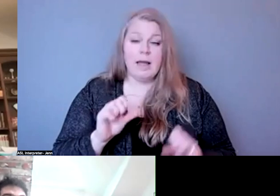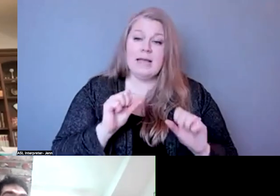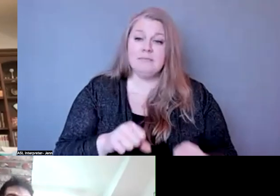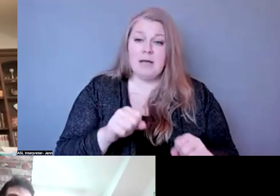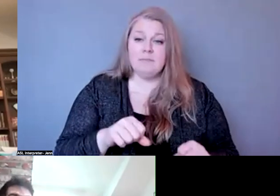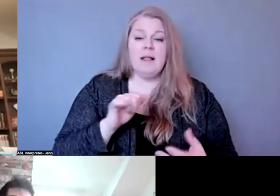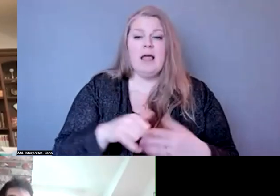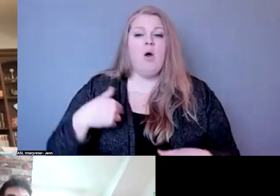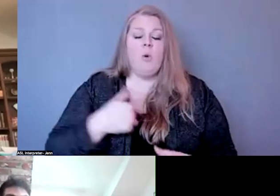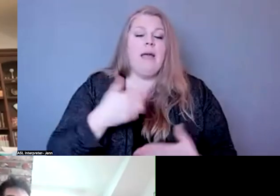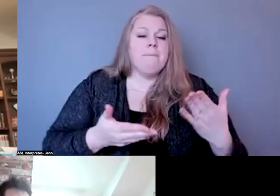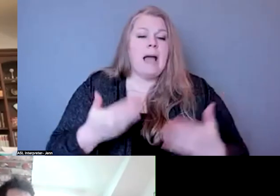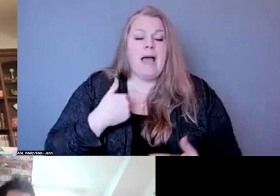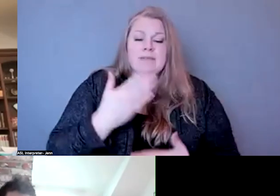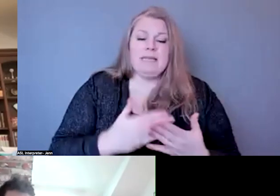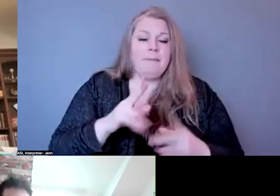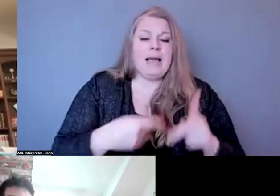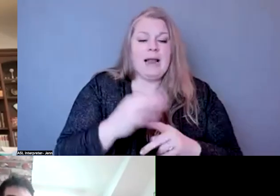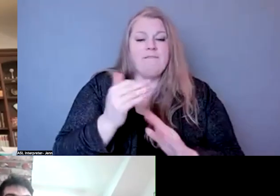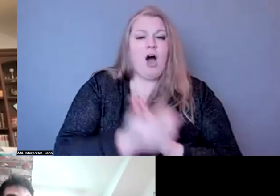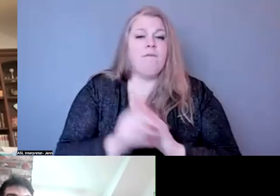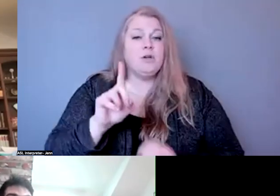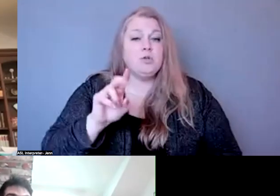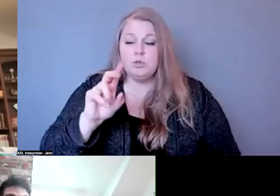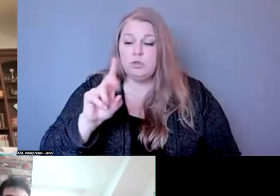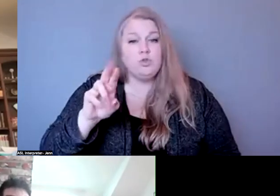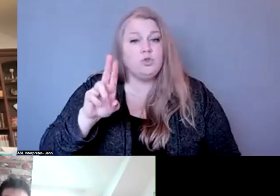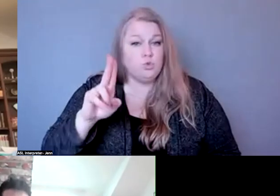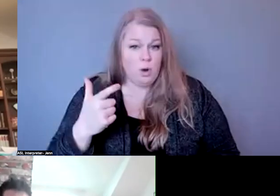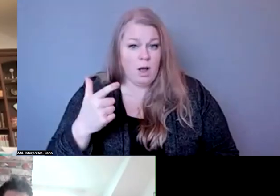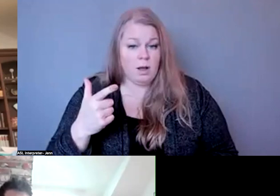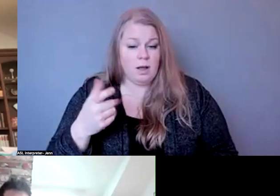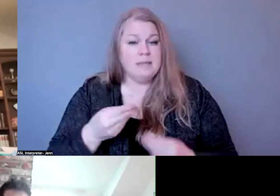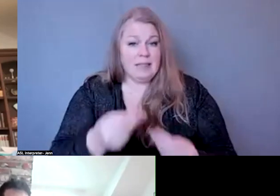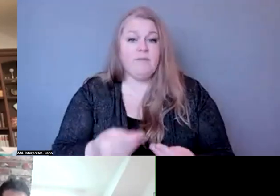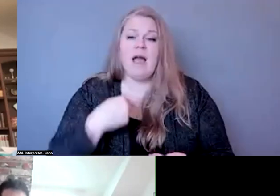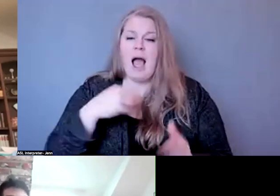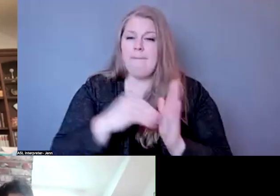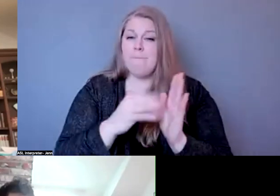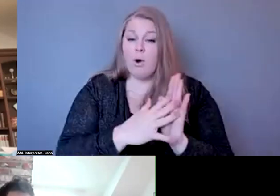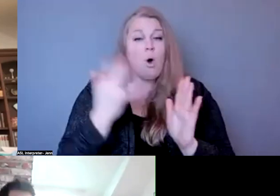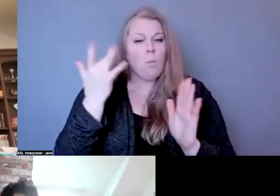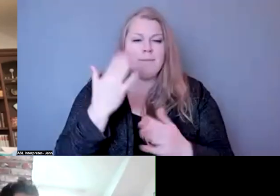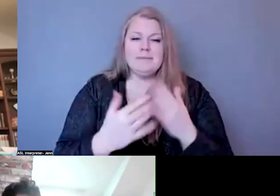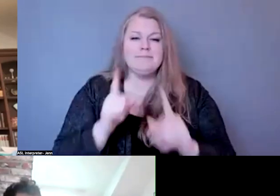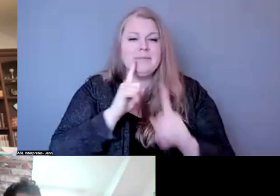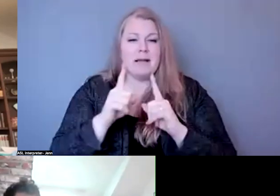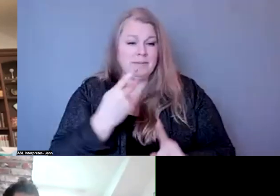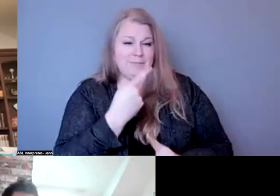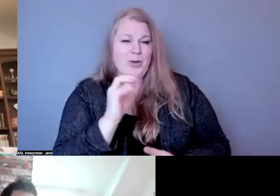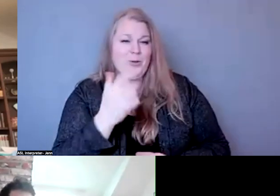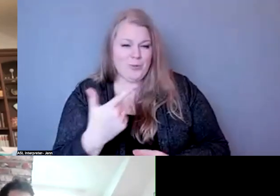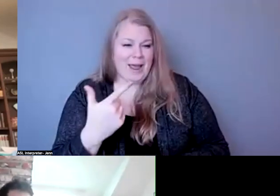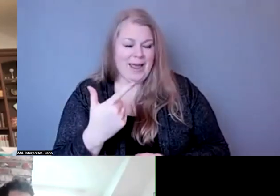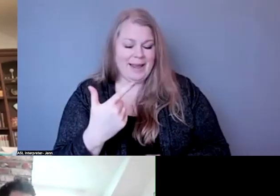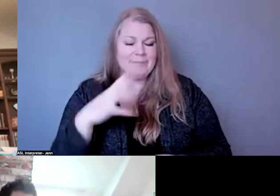we may have some form of automated drug delivery, right? And I list this in here because of some conversations that Greg and I had